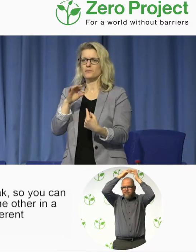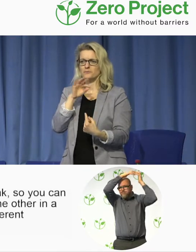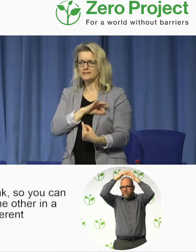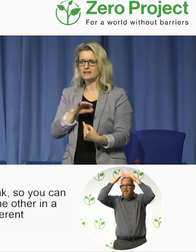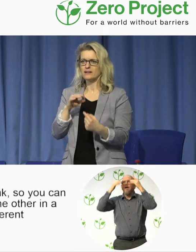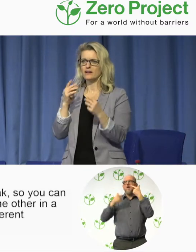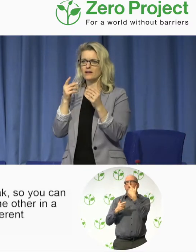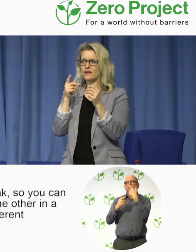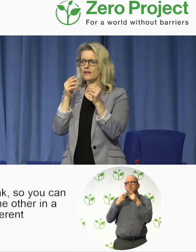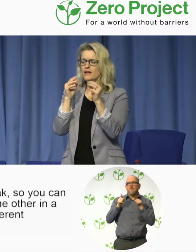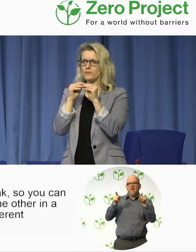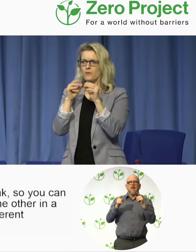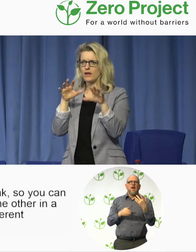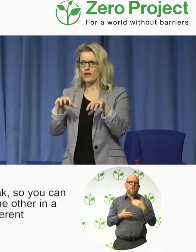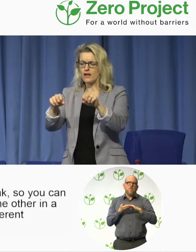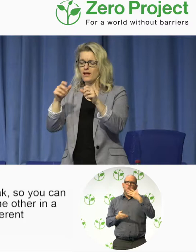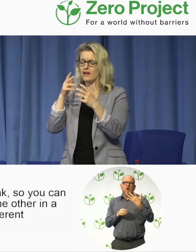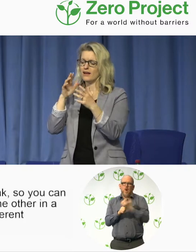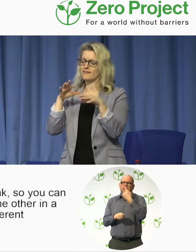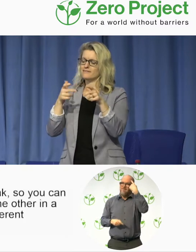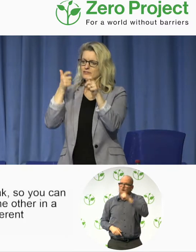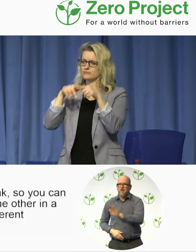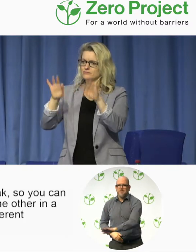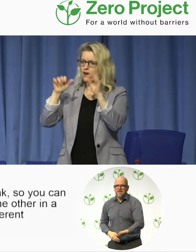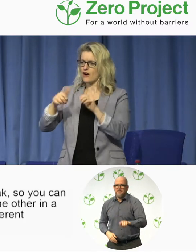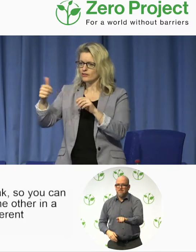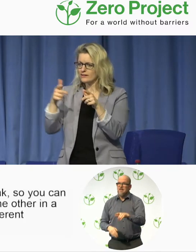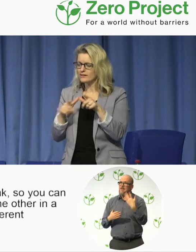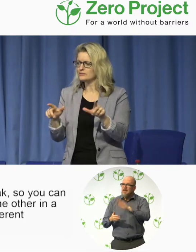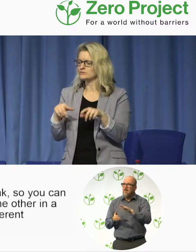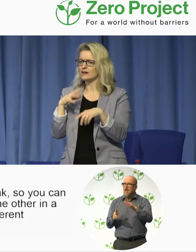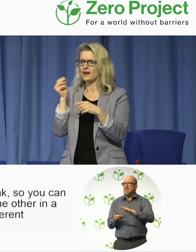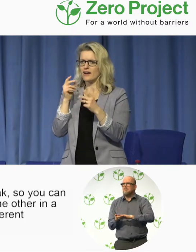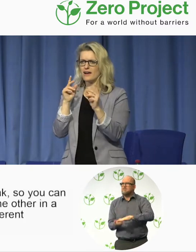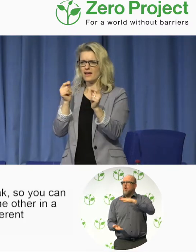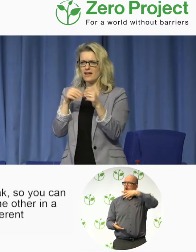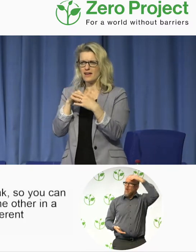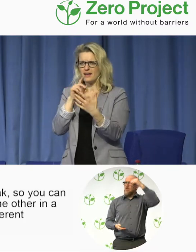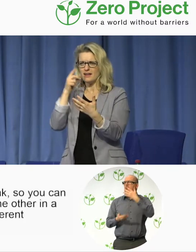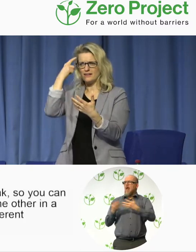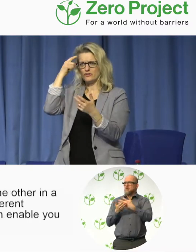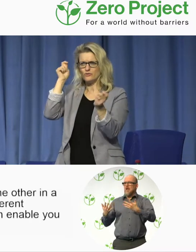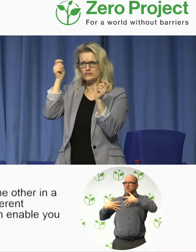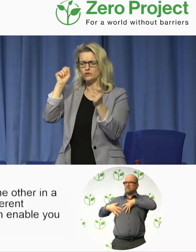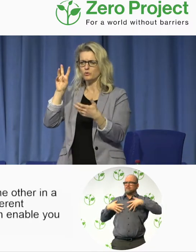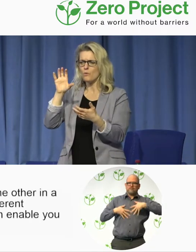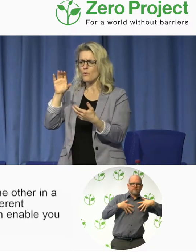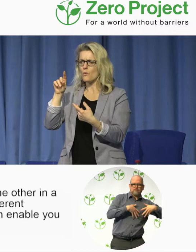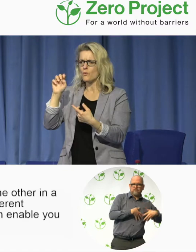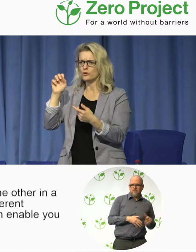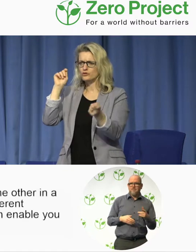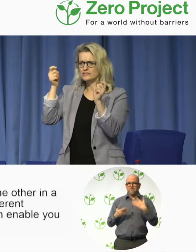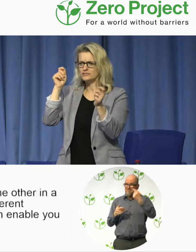different languages provides you cognitive benefits, which then enables you to learn other languages more